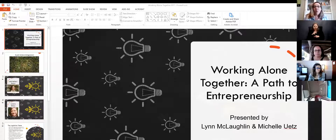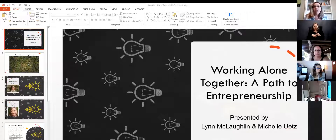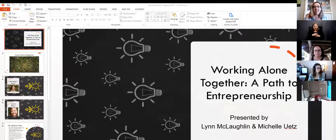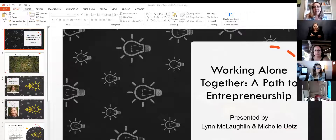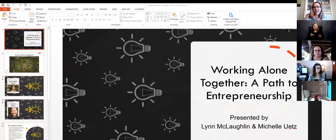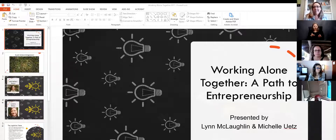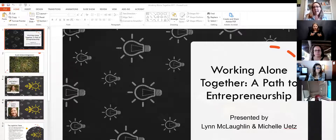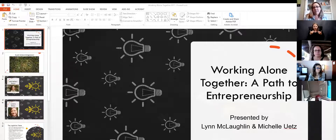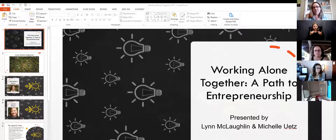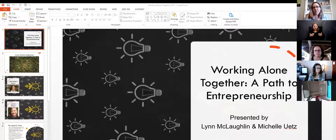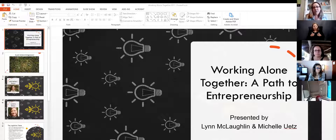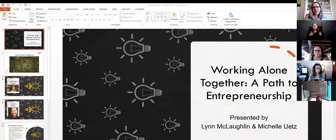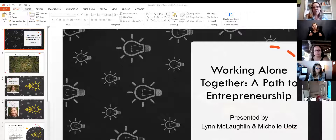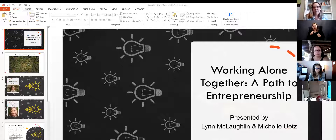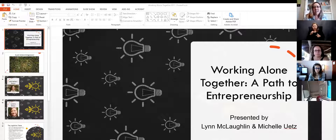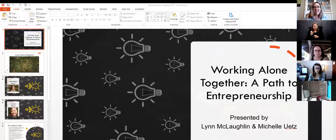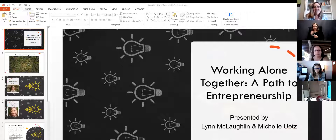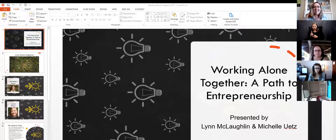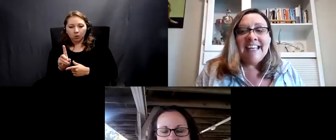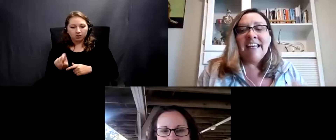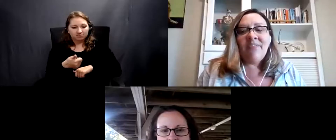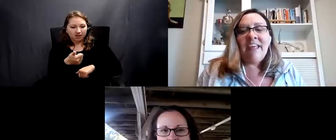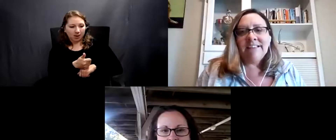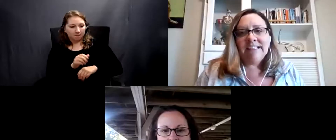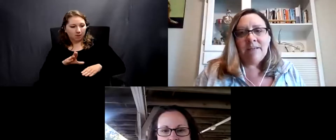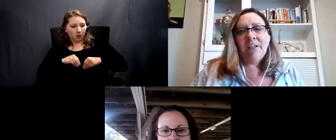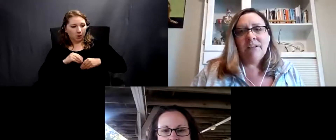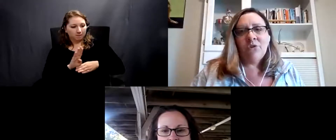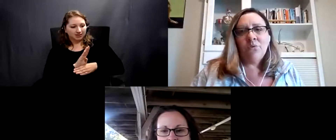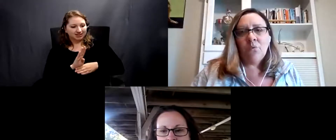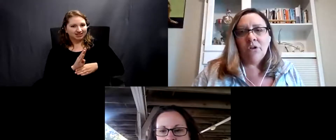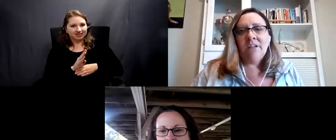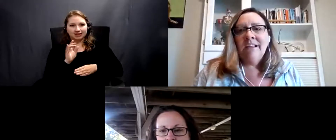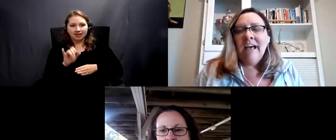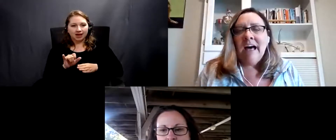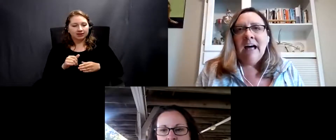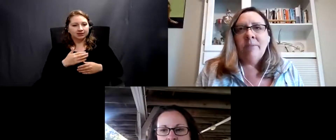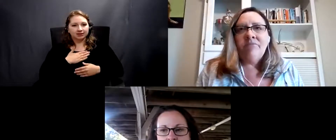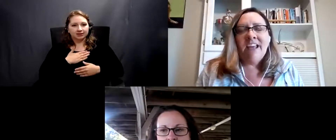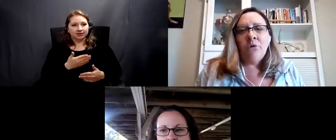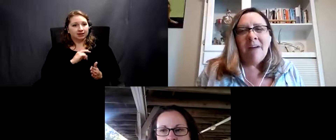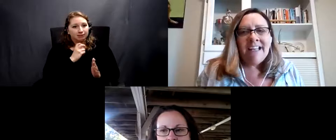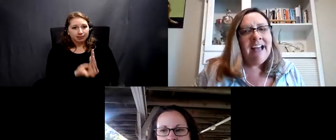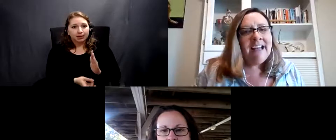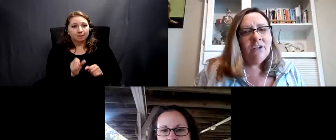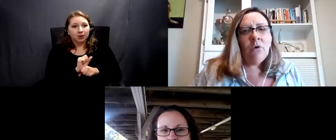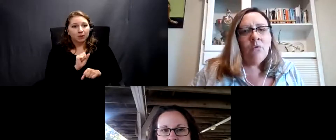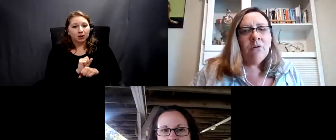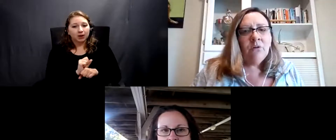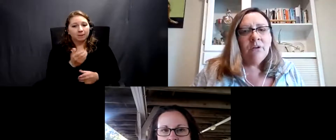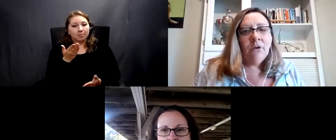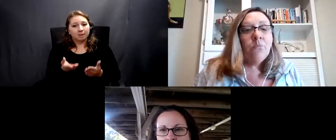and bold as entrepreneurship, taking that leap into work that you might not